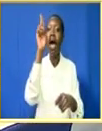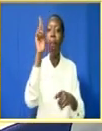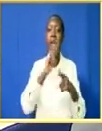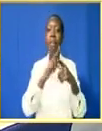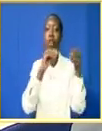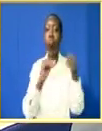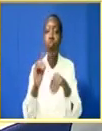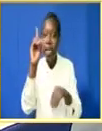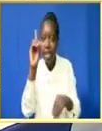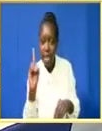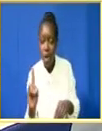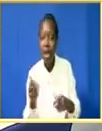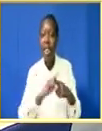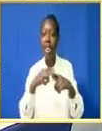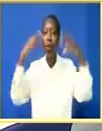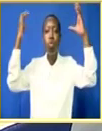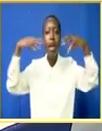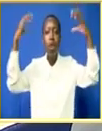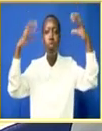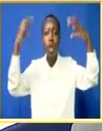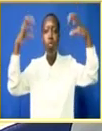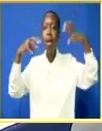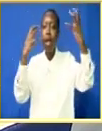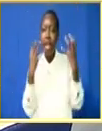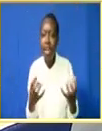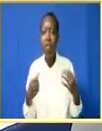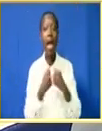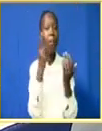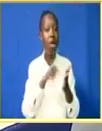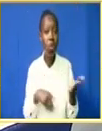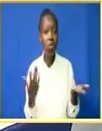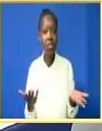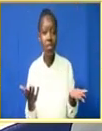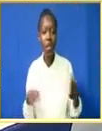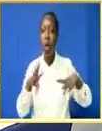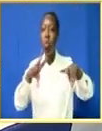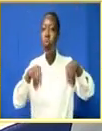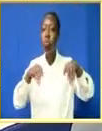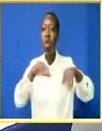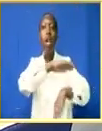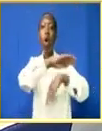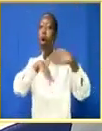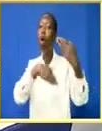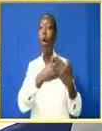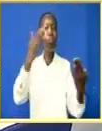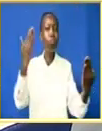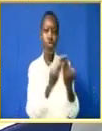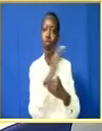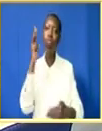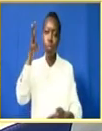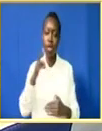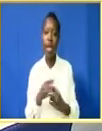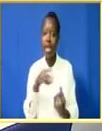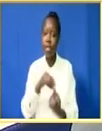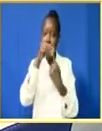cultivation, and it rains heavily, it's going to carry everything down. Mm. Especially during this season